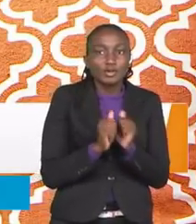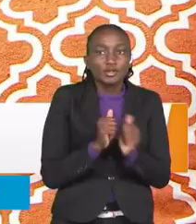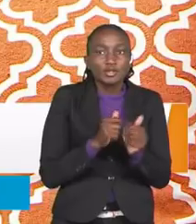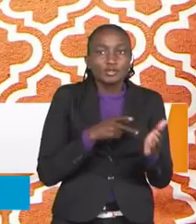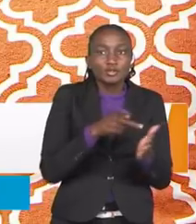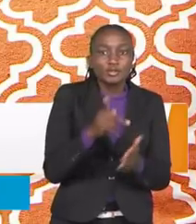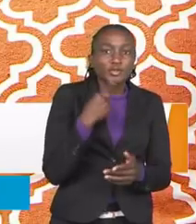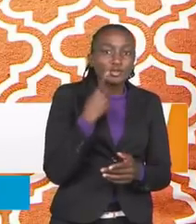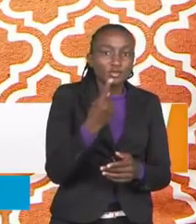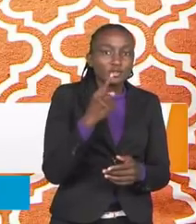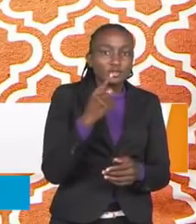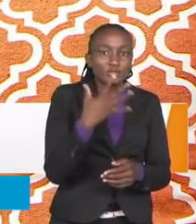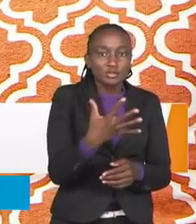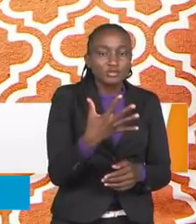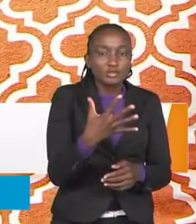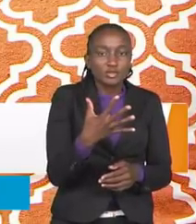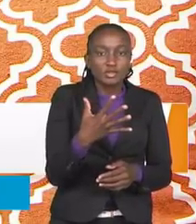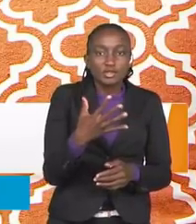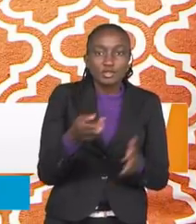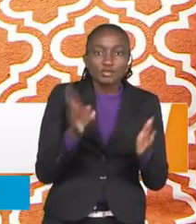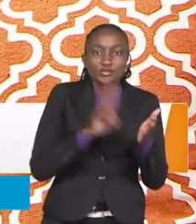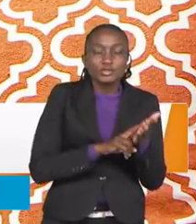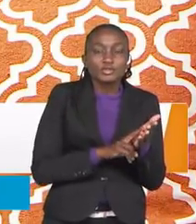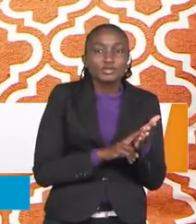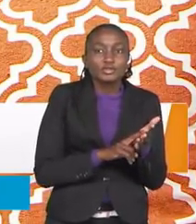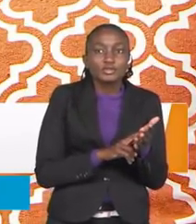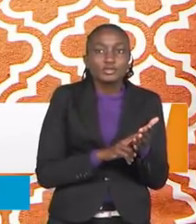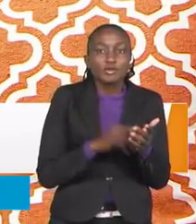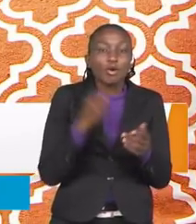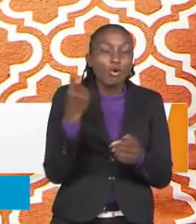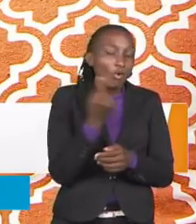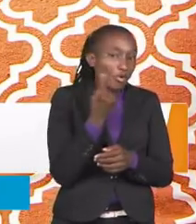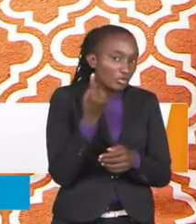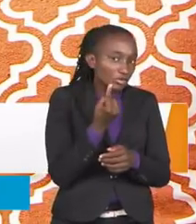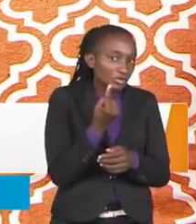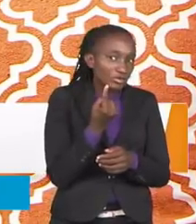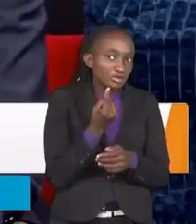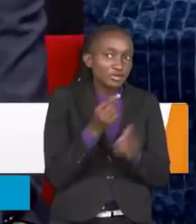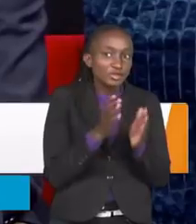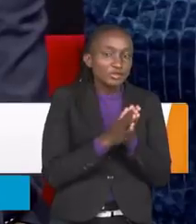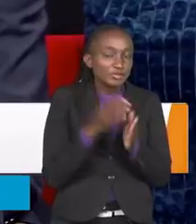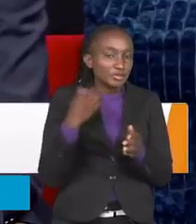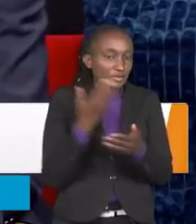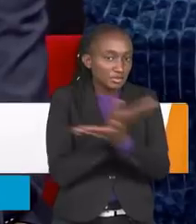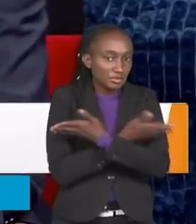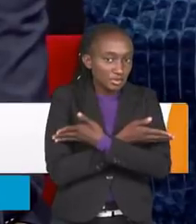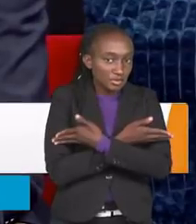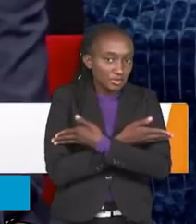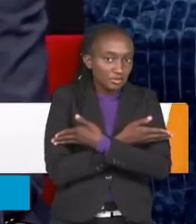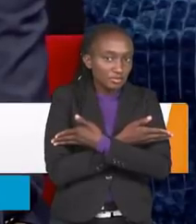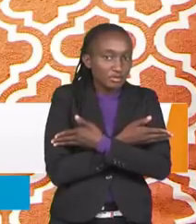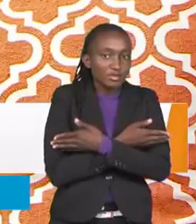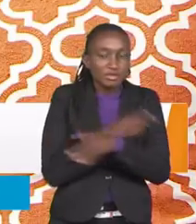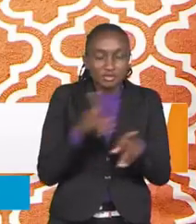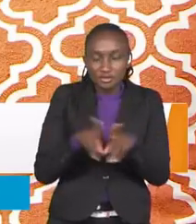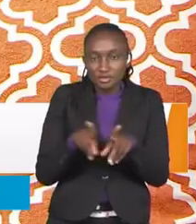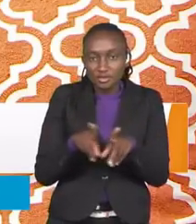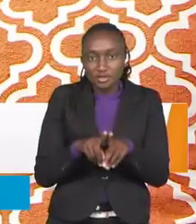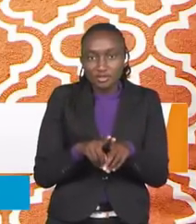pay $1,500 to register. Okay. And a t-shirt on top of that, like the one I'm